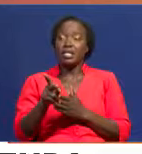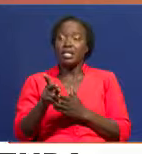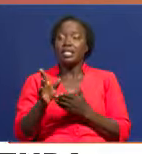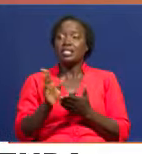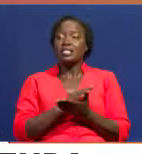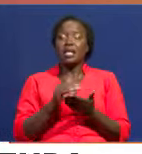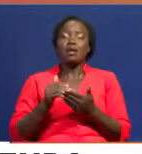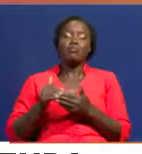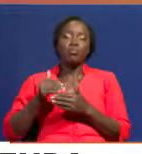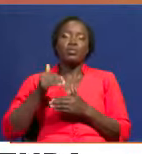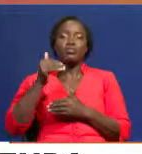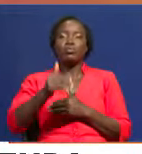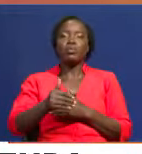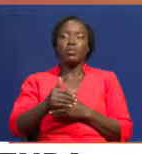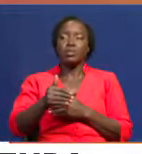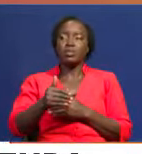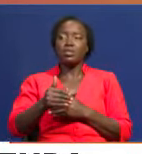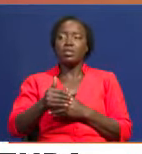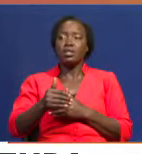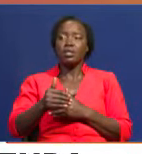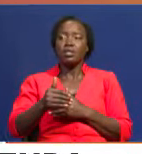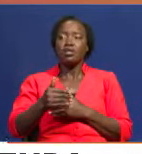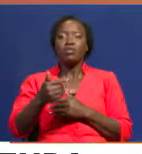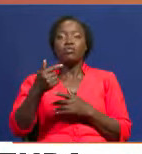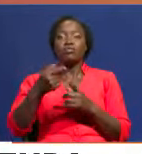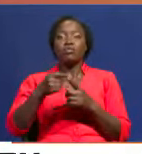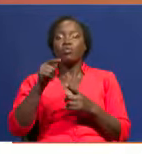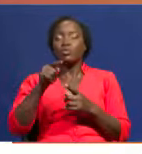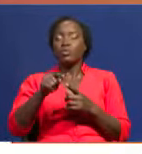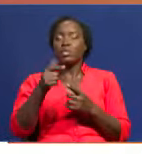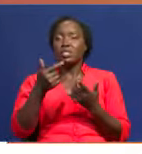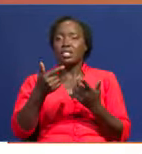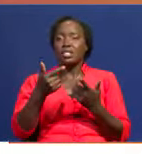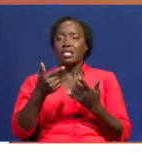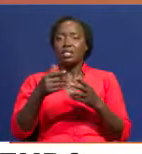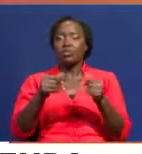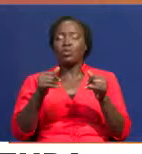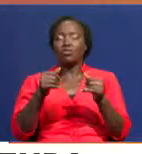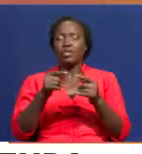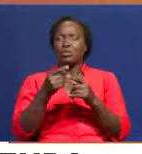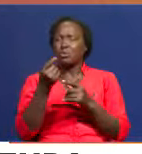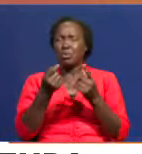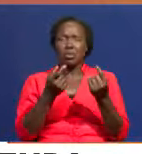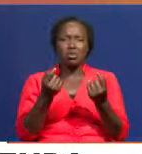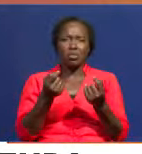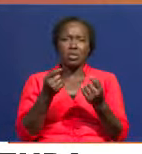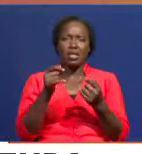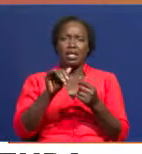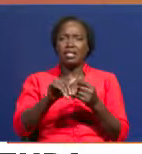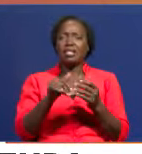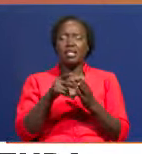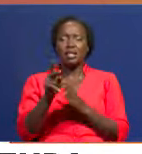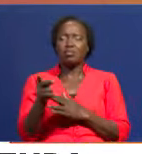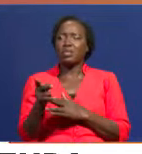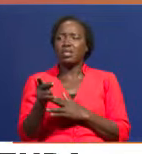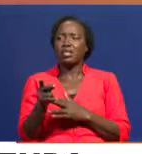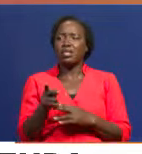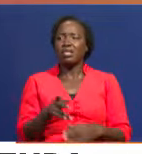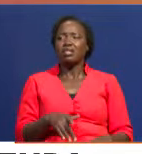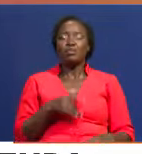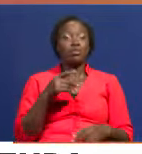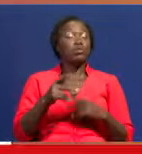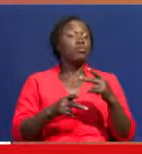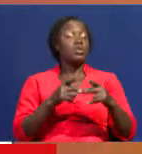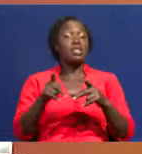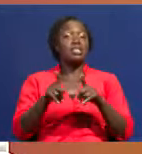some deferring from these high-end courses that they qualify to small courses that they can afford. Mm-hmm. So if really we want to